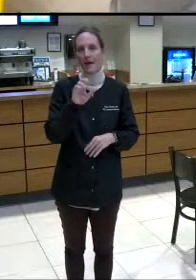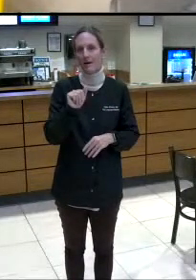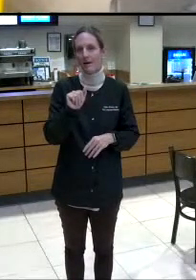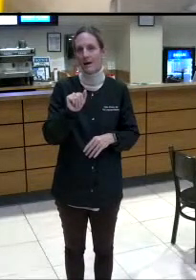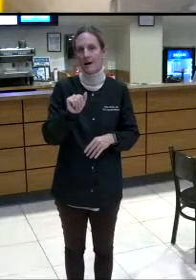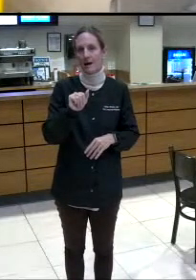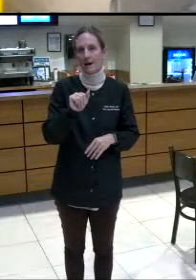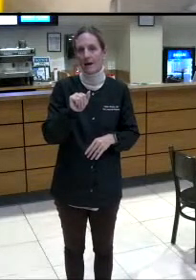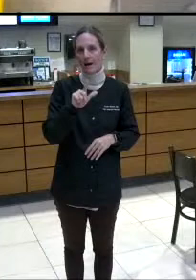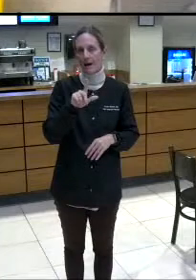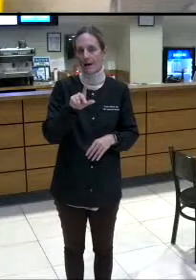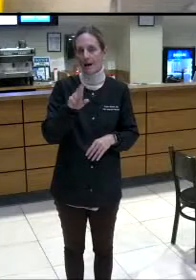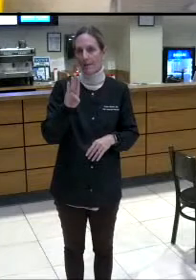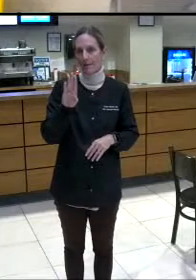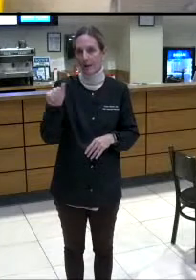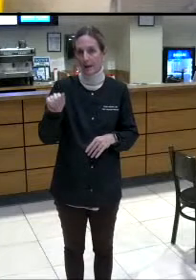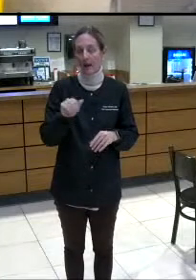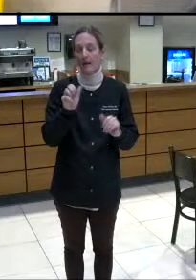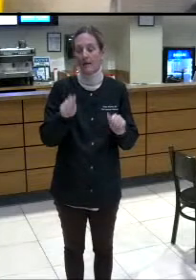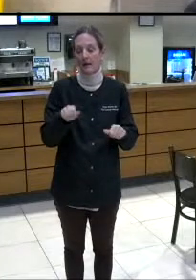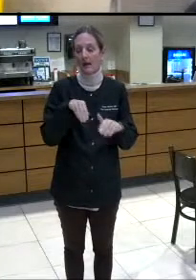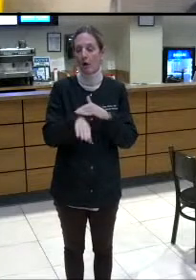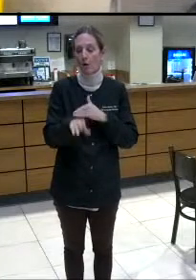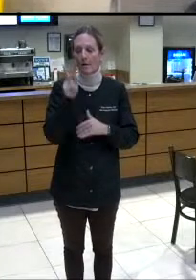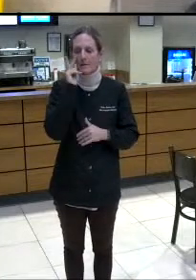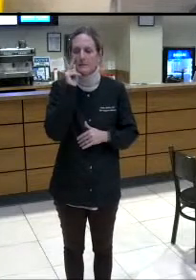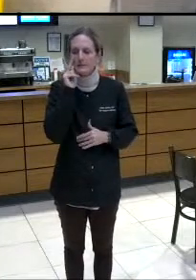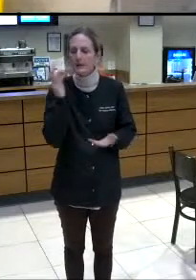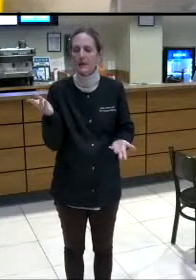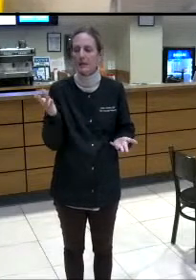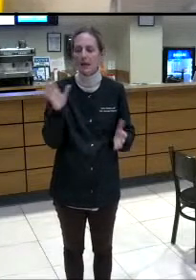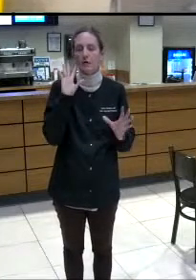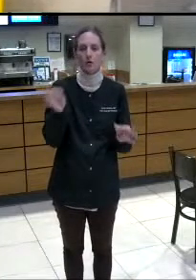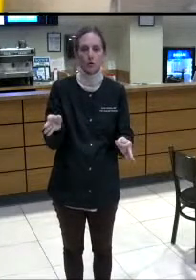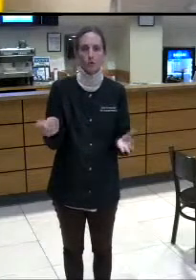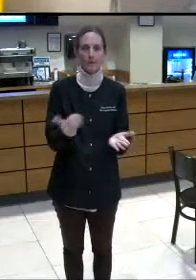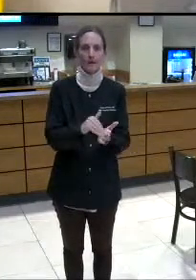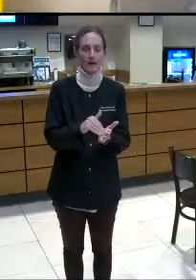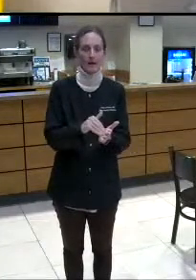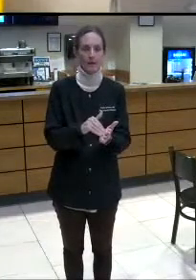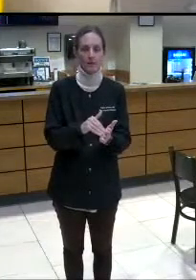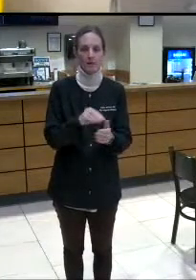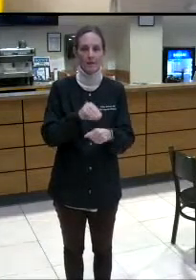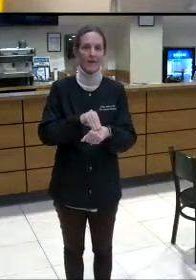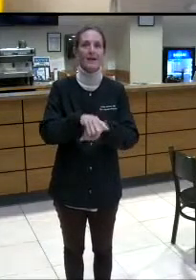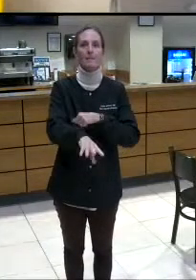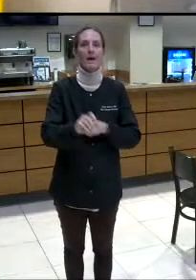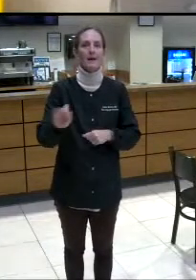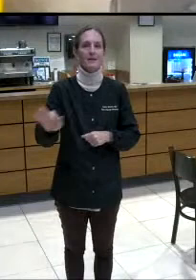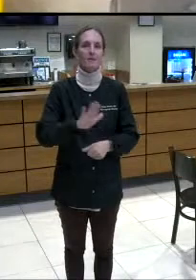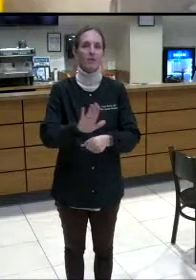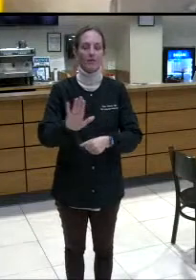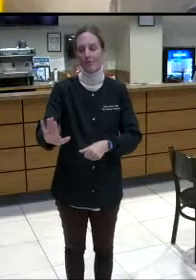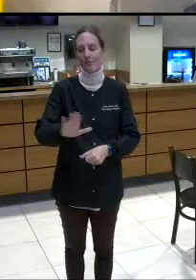as well, so that we can see where they are and to determine again the impact of their work on